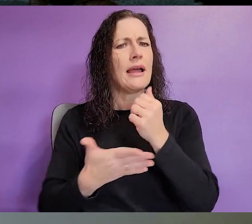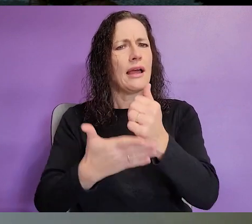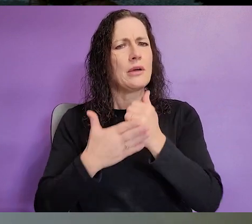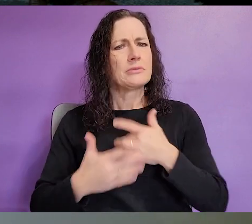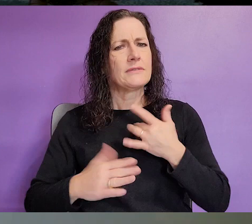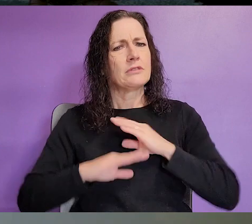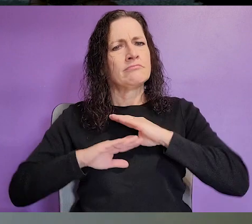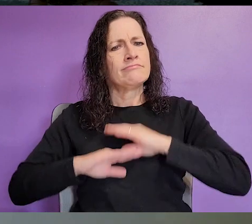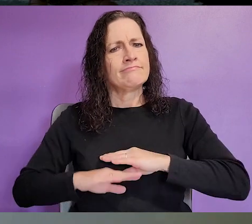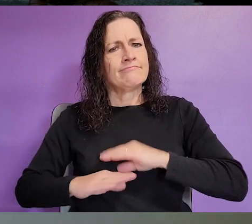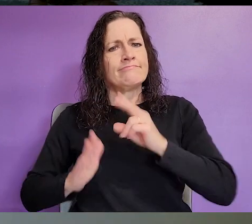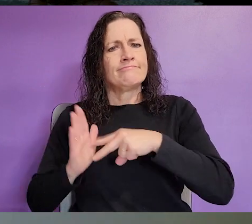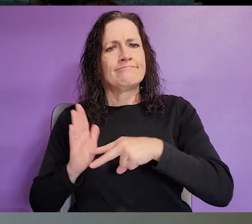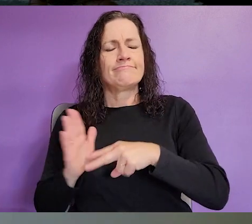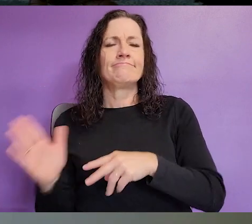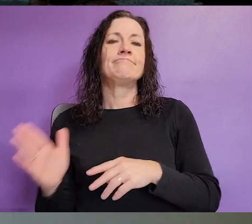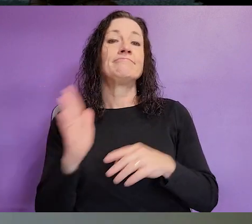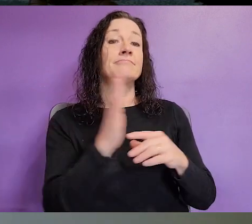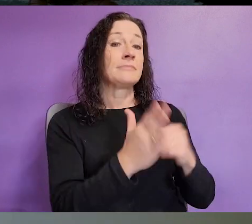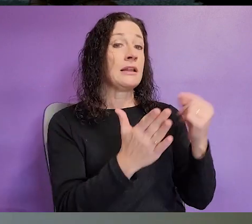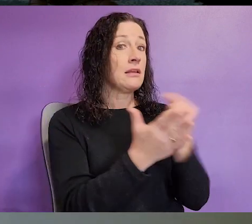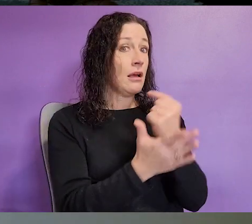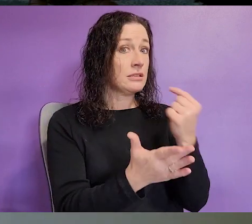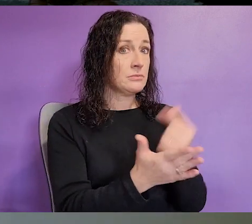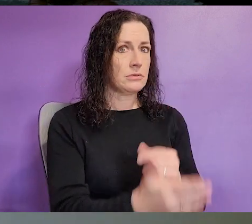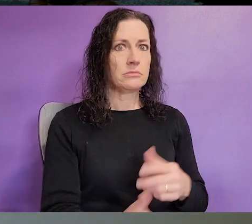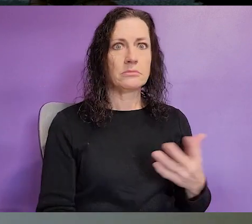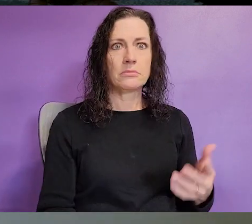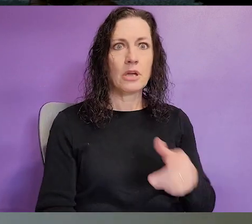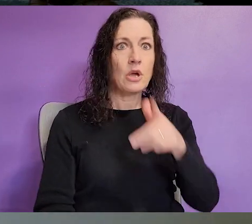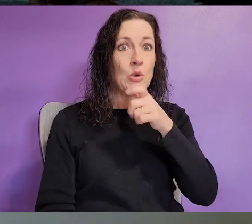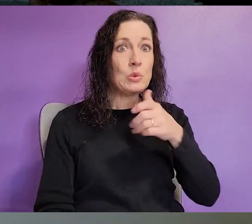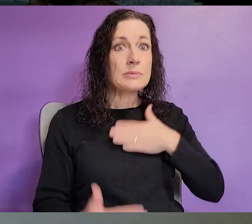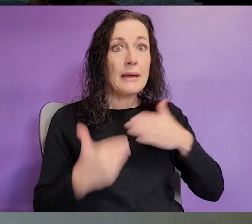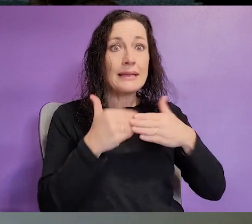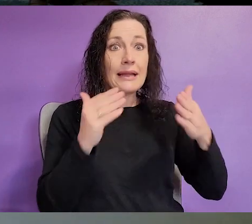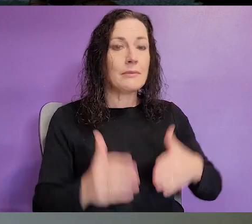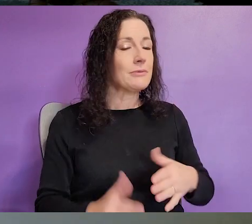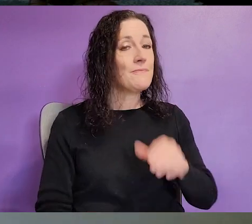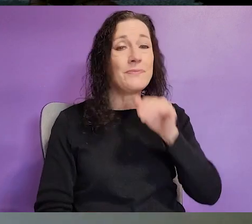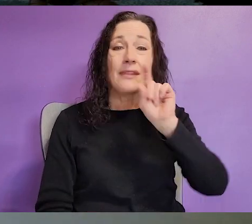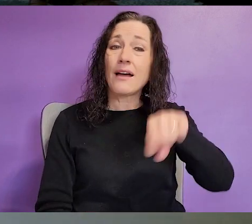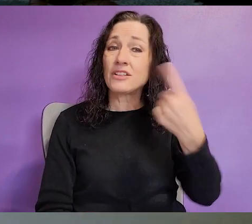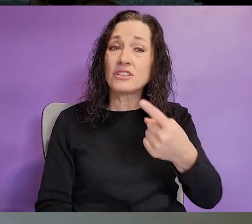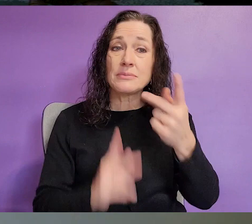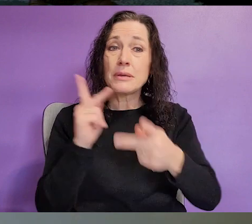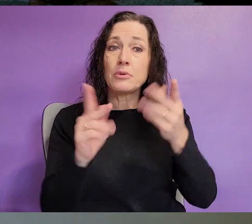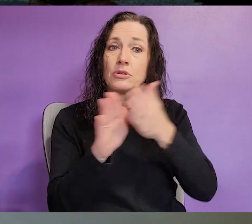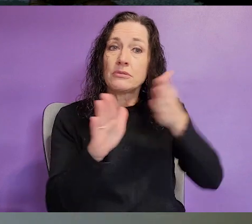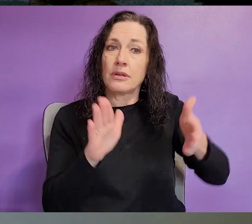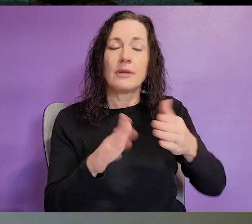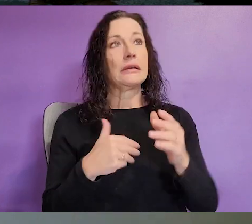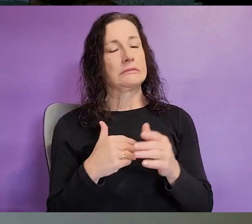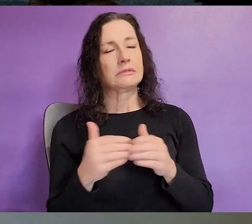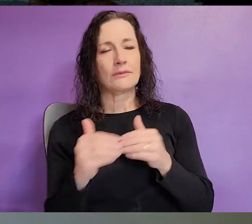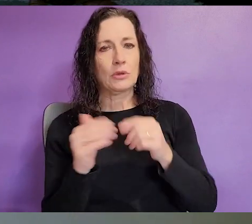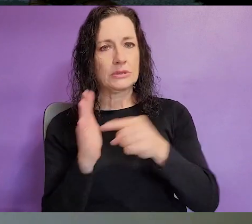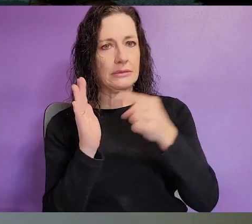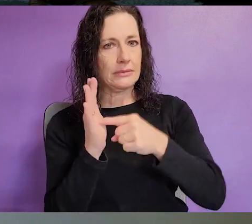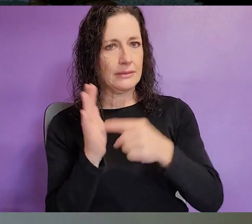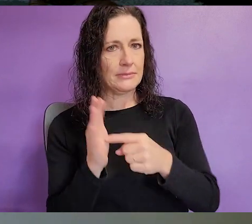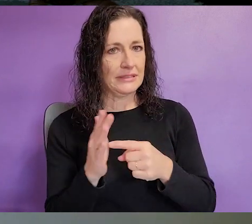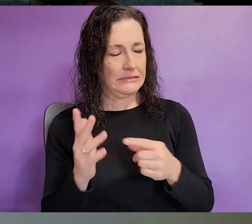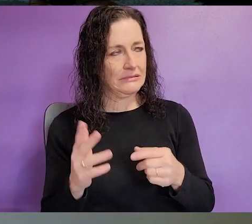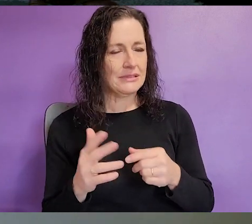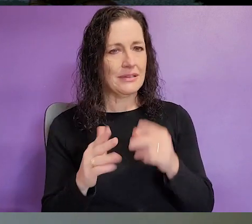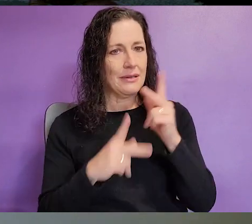But the gospel, who is my neighbor? It's not just the people next door, though sometimes the people next